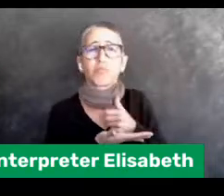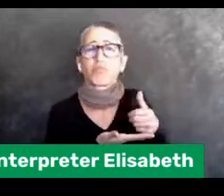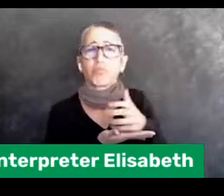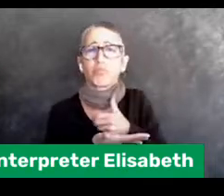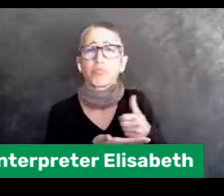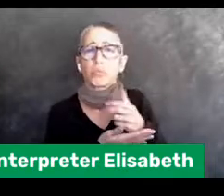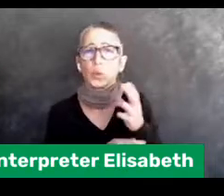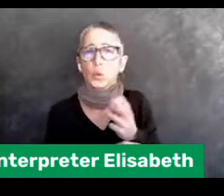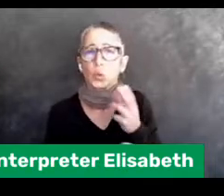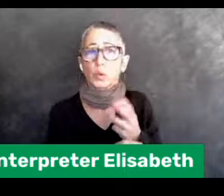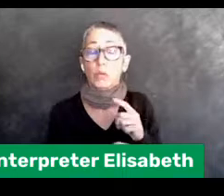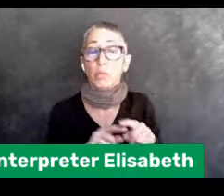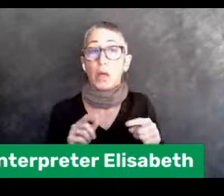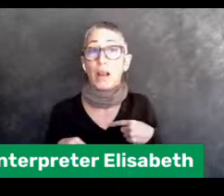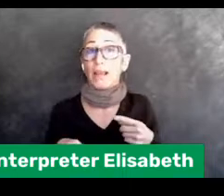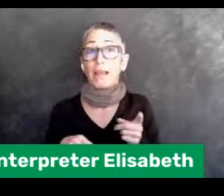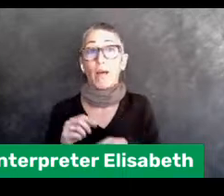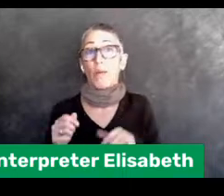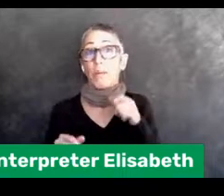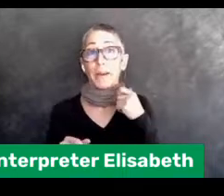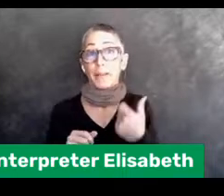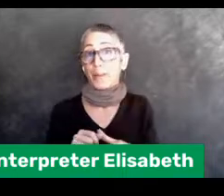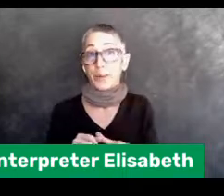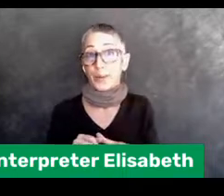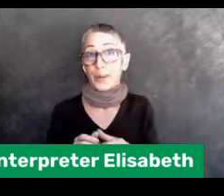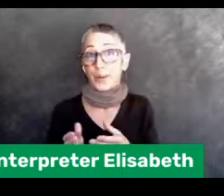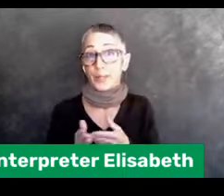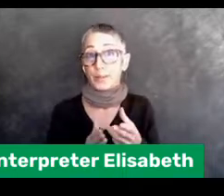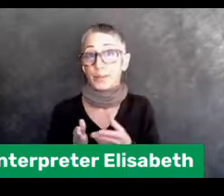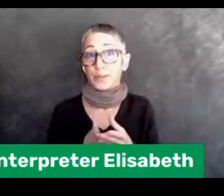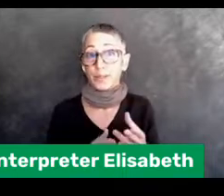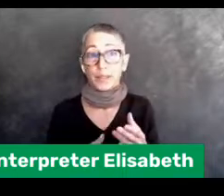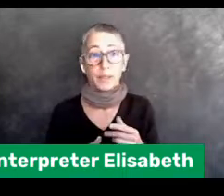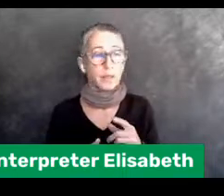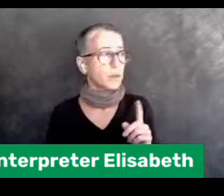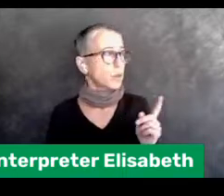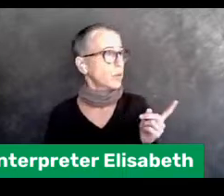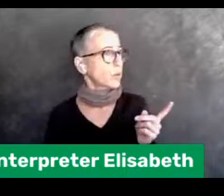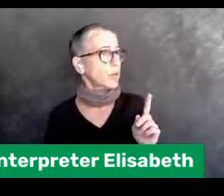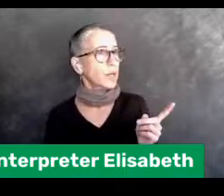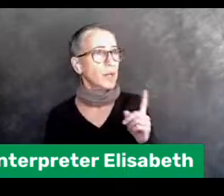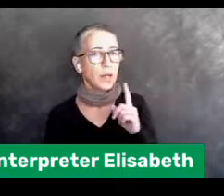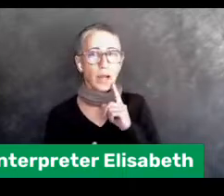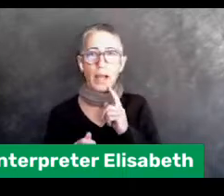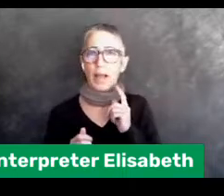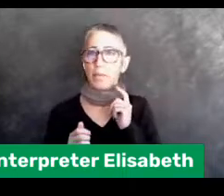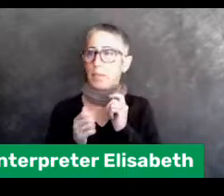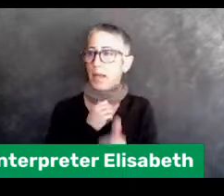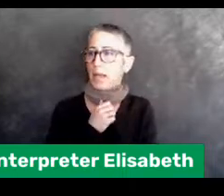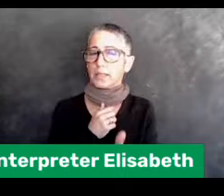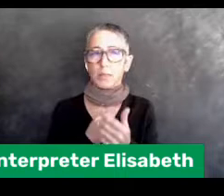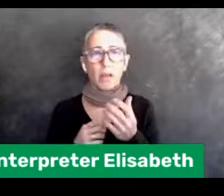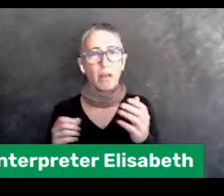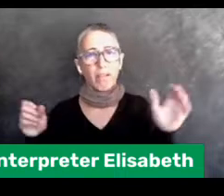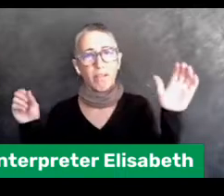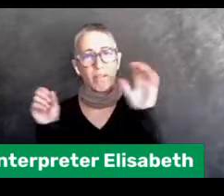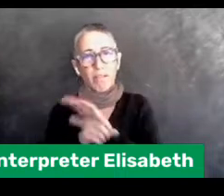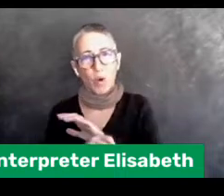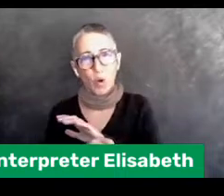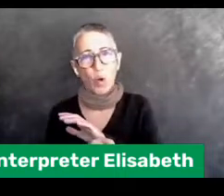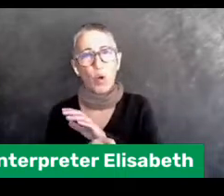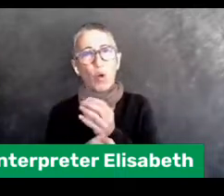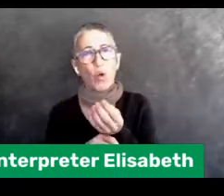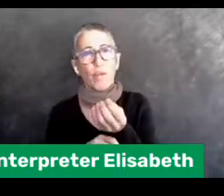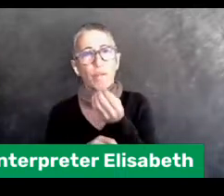cannot remember the last time I lived or I passed by a full active grocery store in Austin when I was growing